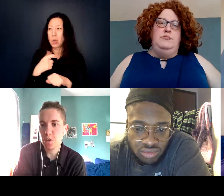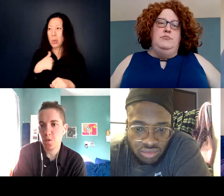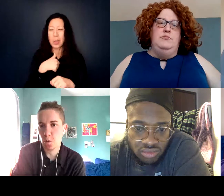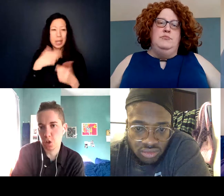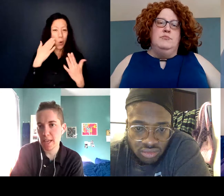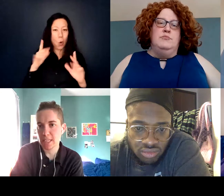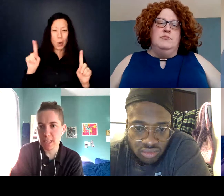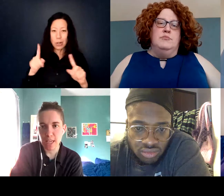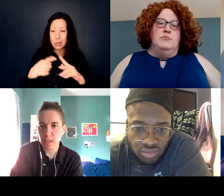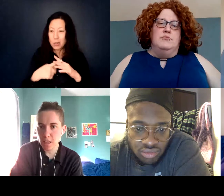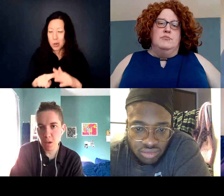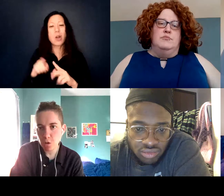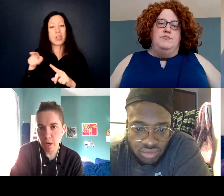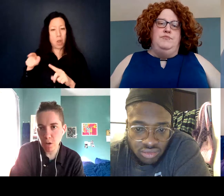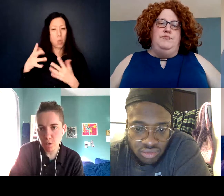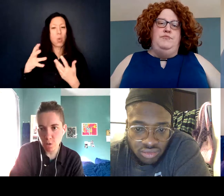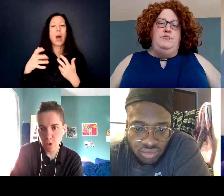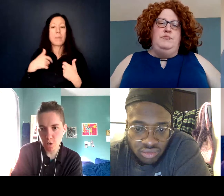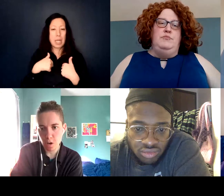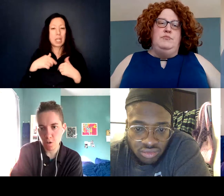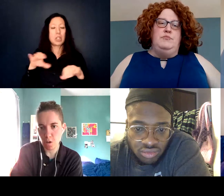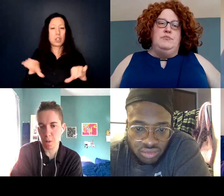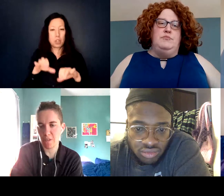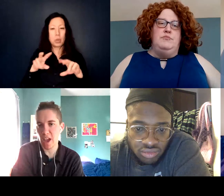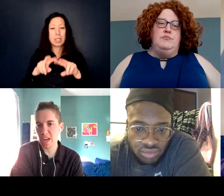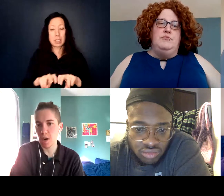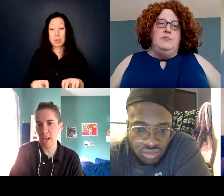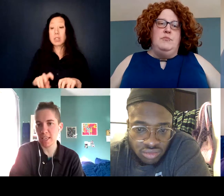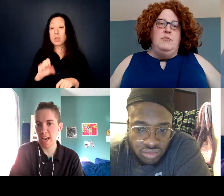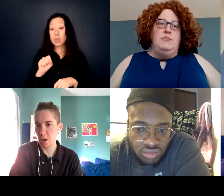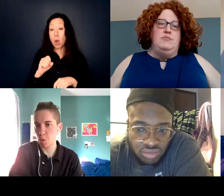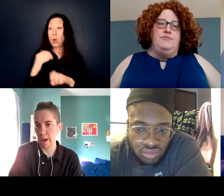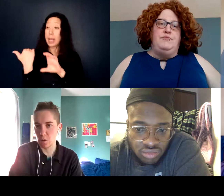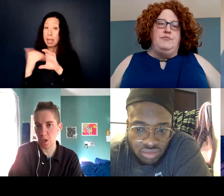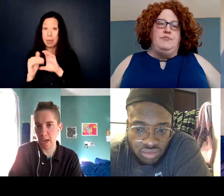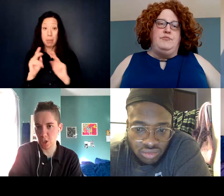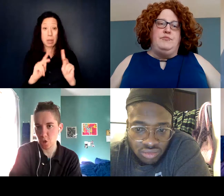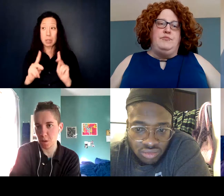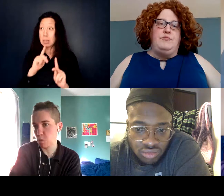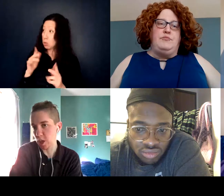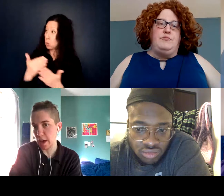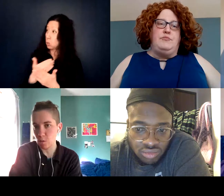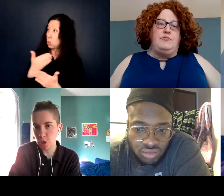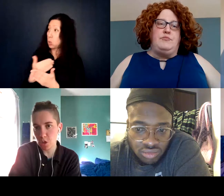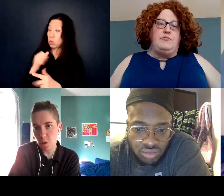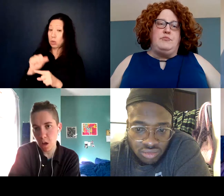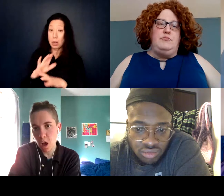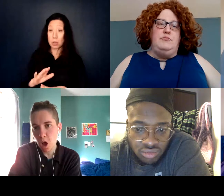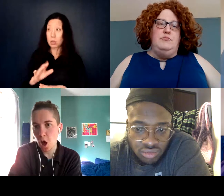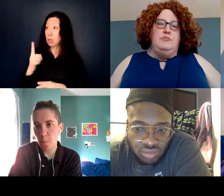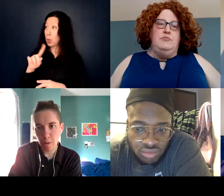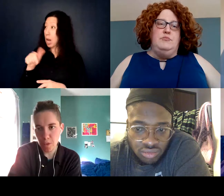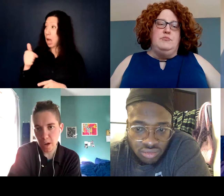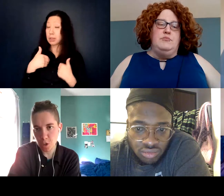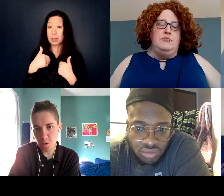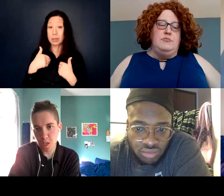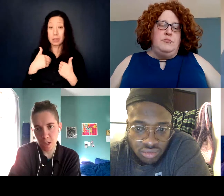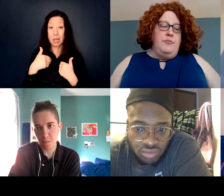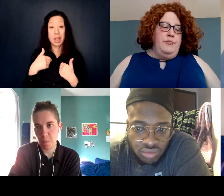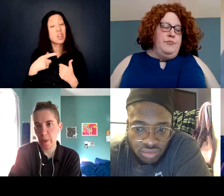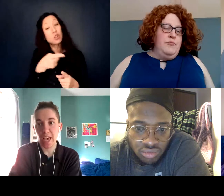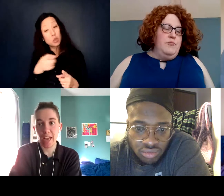So I emailed the folks who had said that they were trainers or new trainers, but if anyone has anyone else I should be reaching out to about